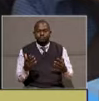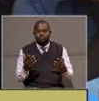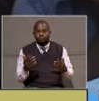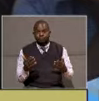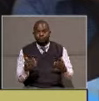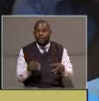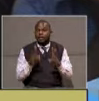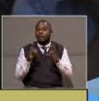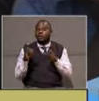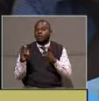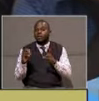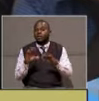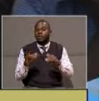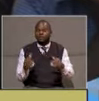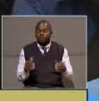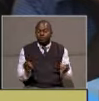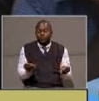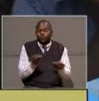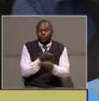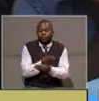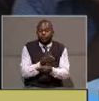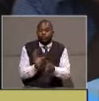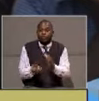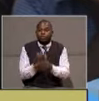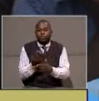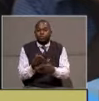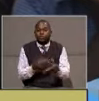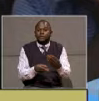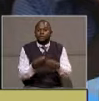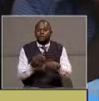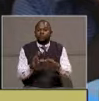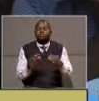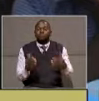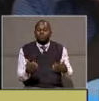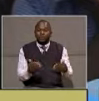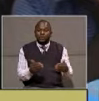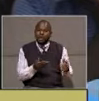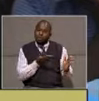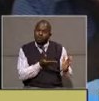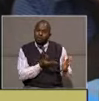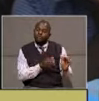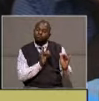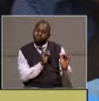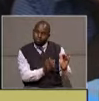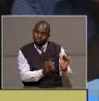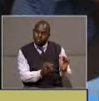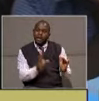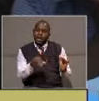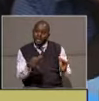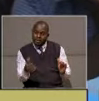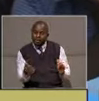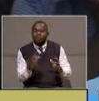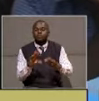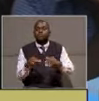on the title out of which the lease is created, which appears as it is. Then the lease itself